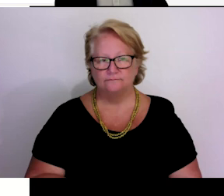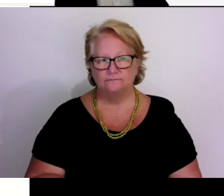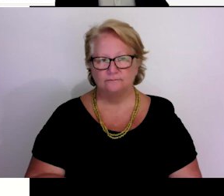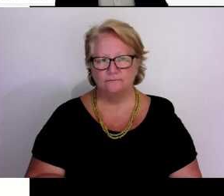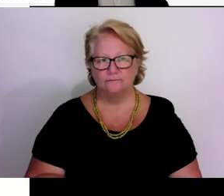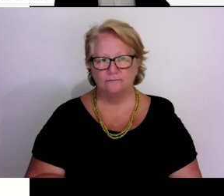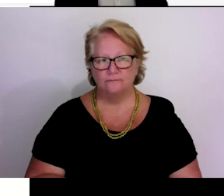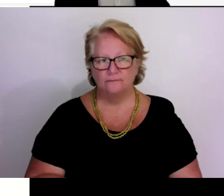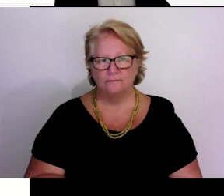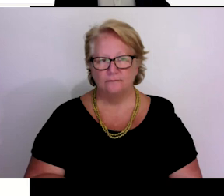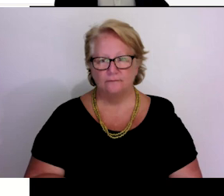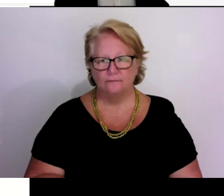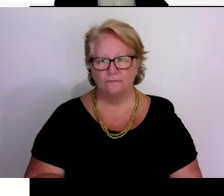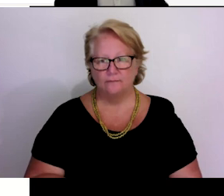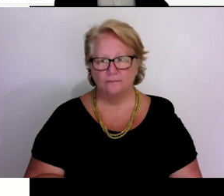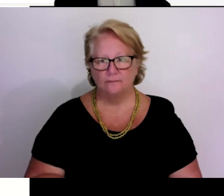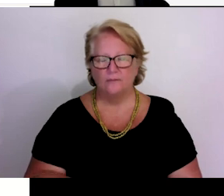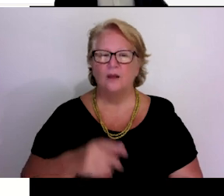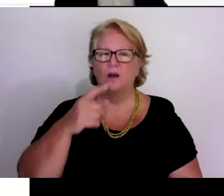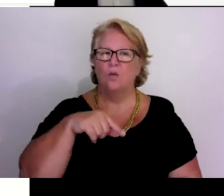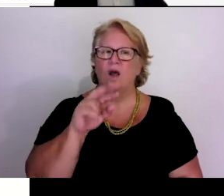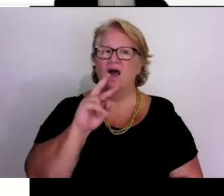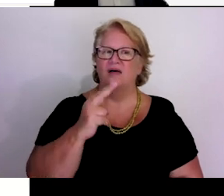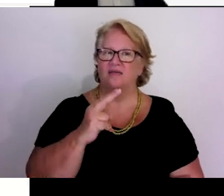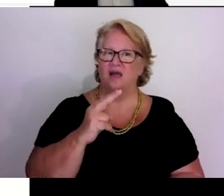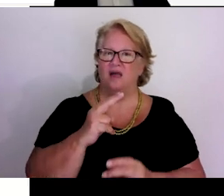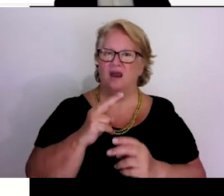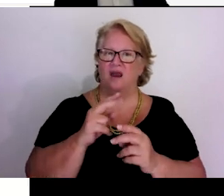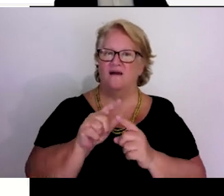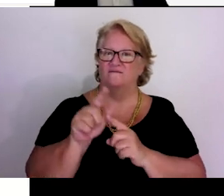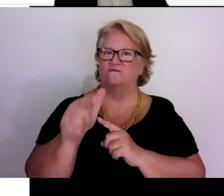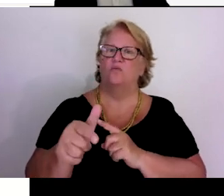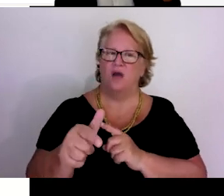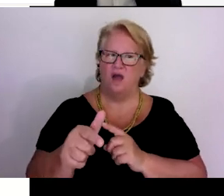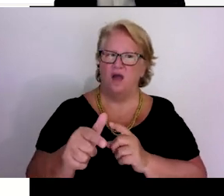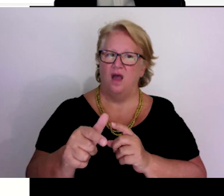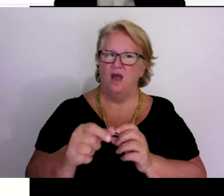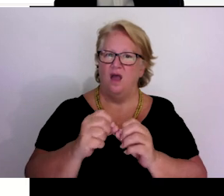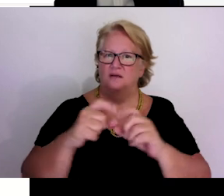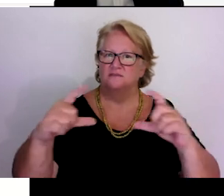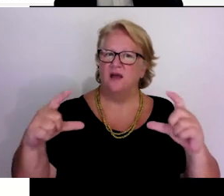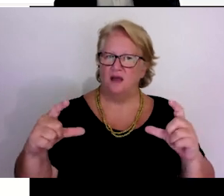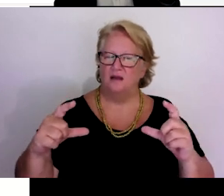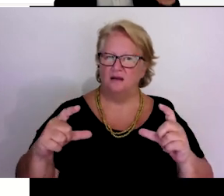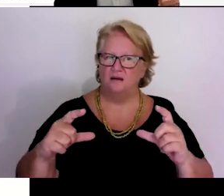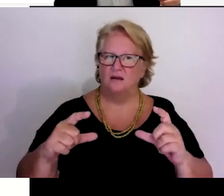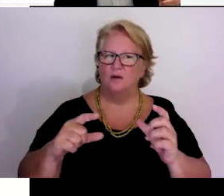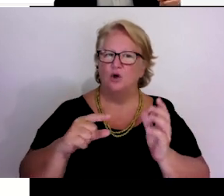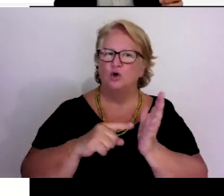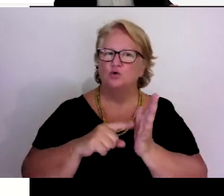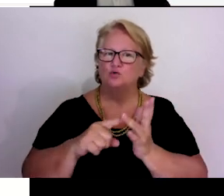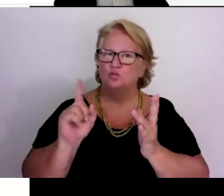We then went one step further and expanded things further. And our next step was to